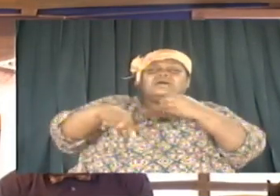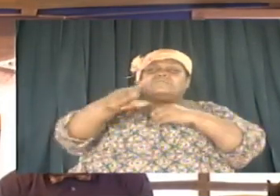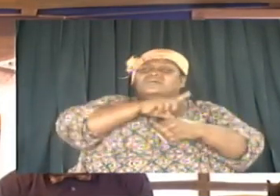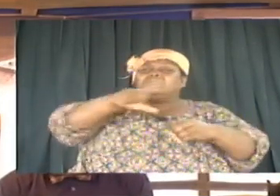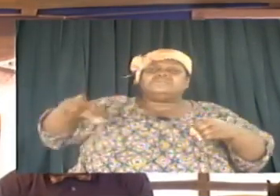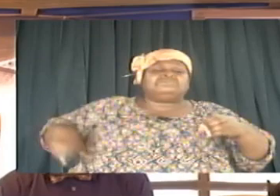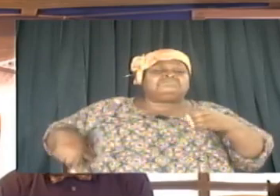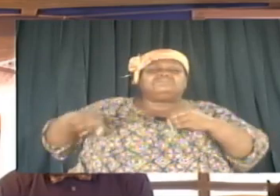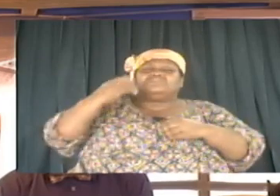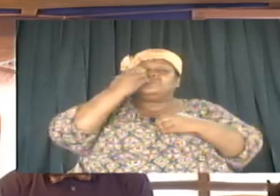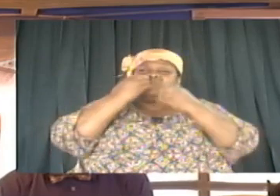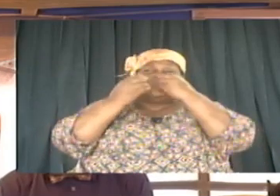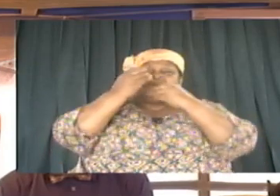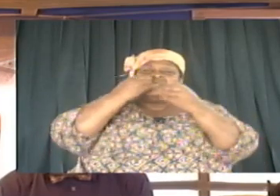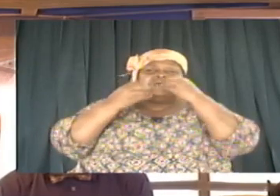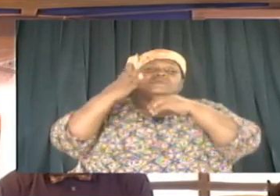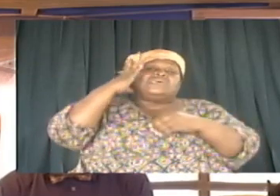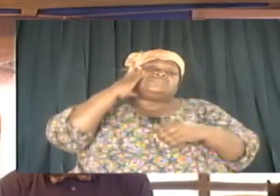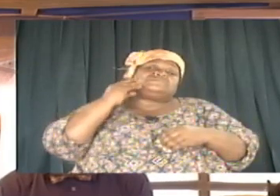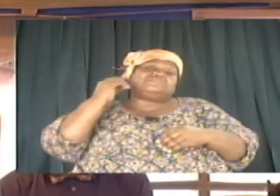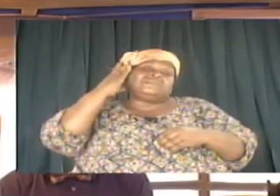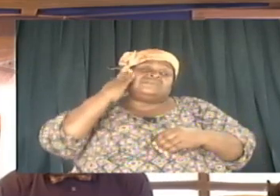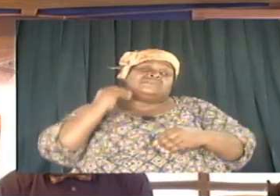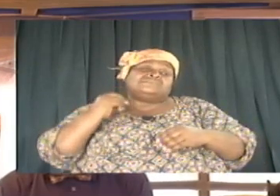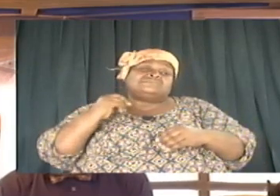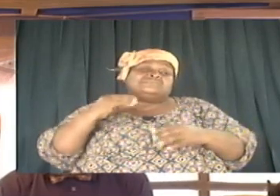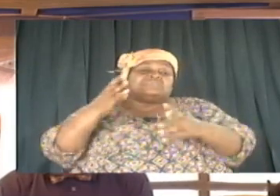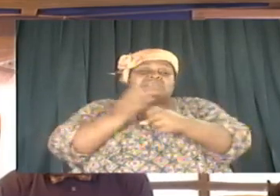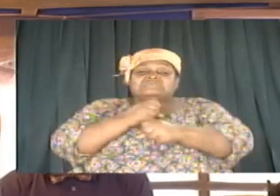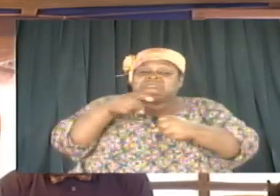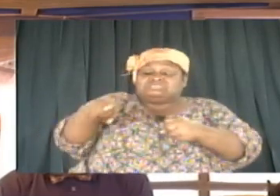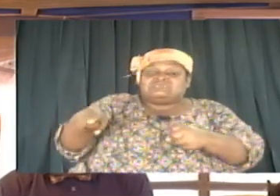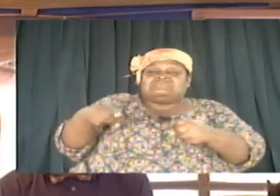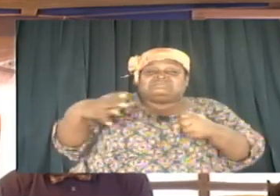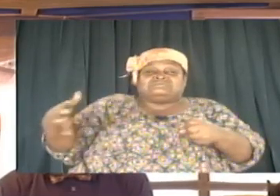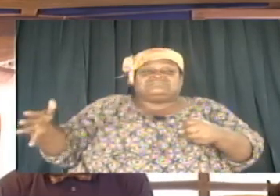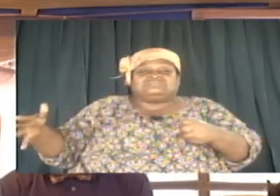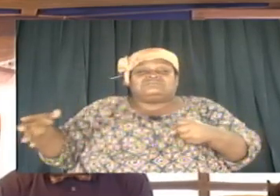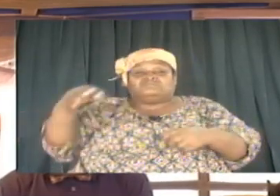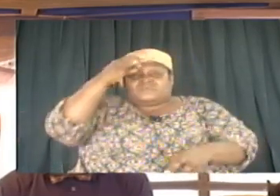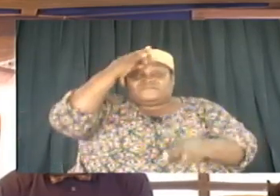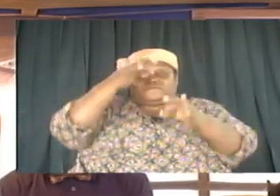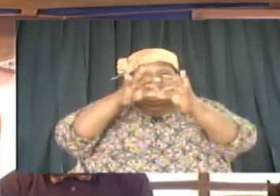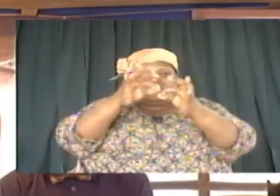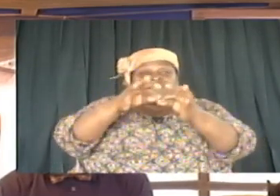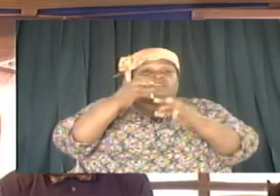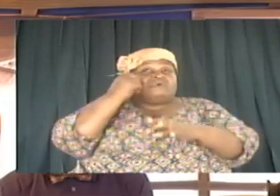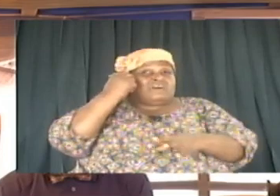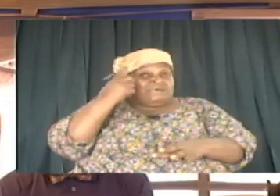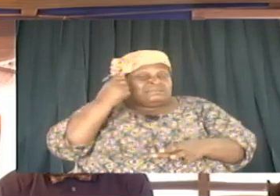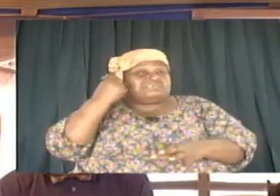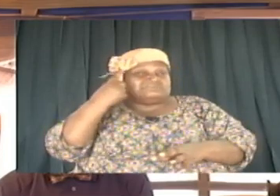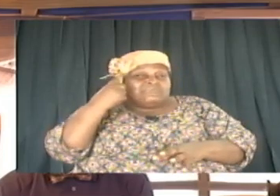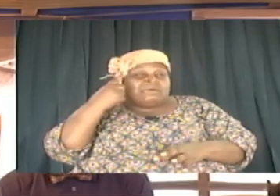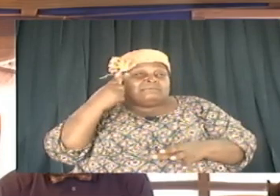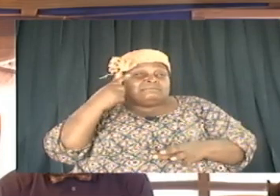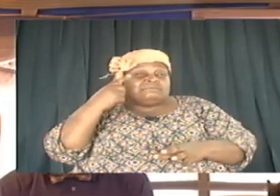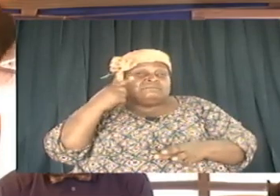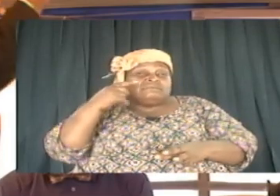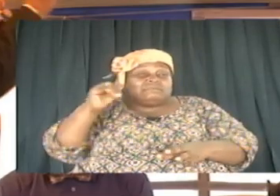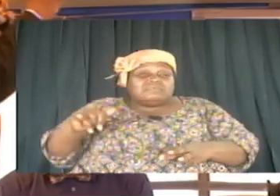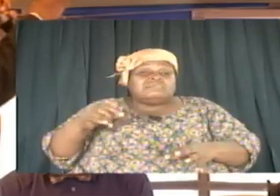We have to take this thing with faith and know and understand, hallelujah, that if